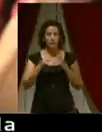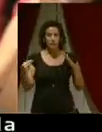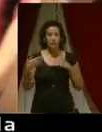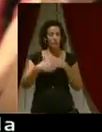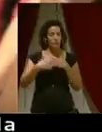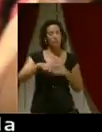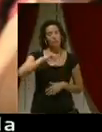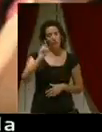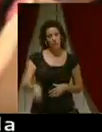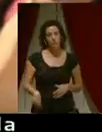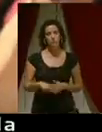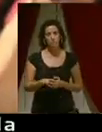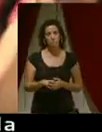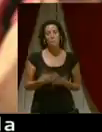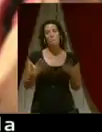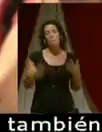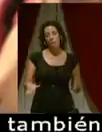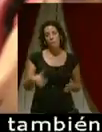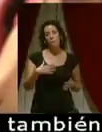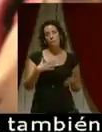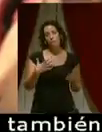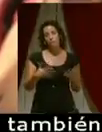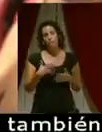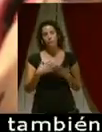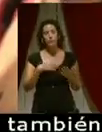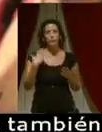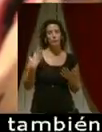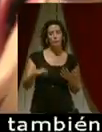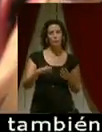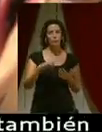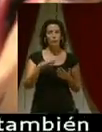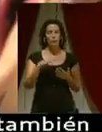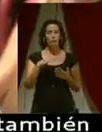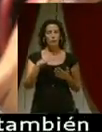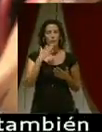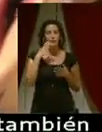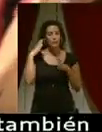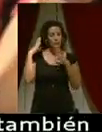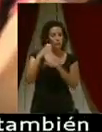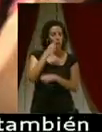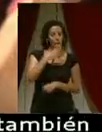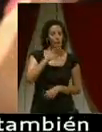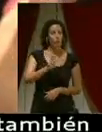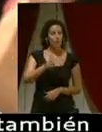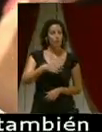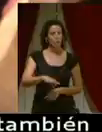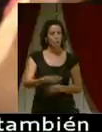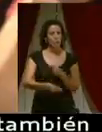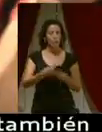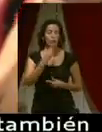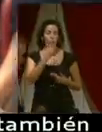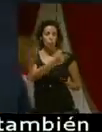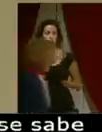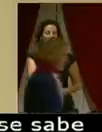And technological limitations are also an enemy for accessibility, even though they could be powerful allies if